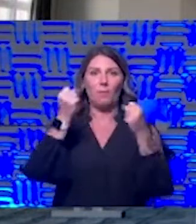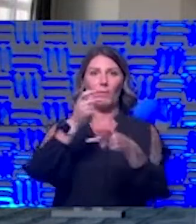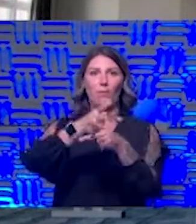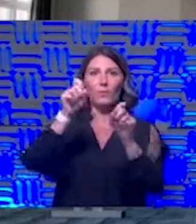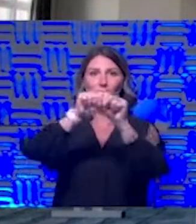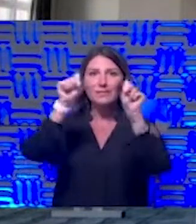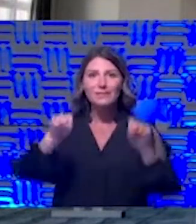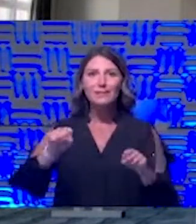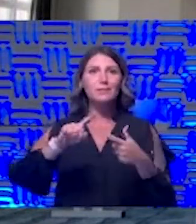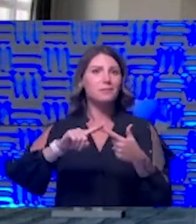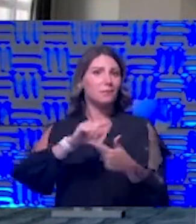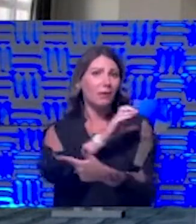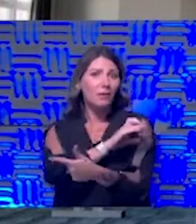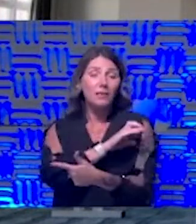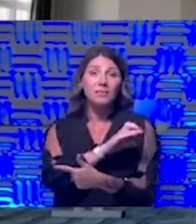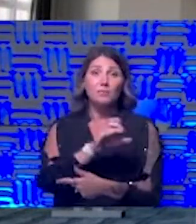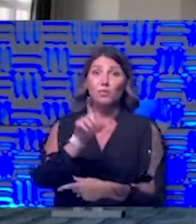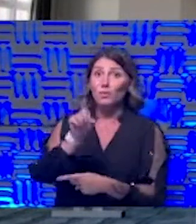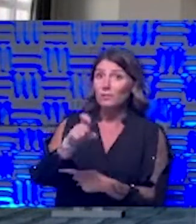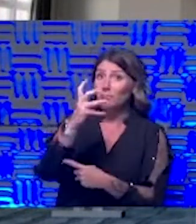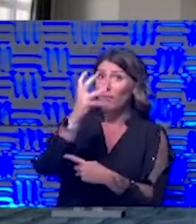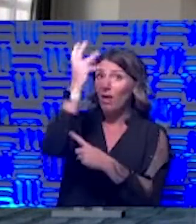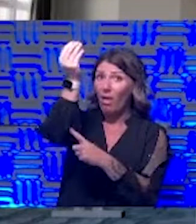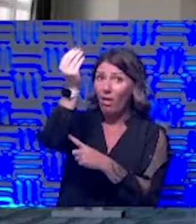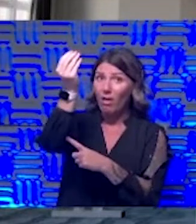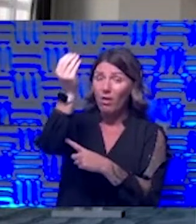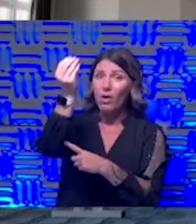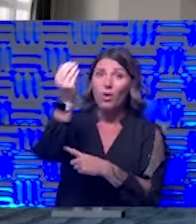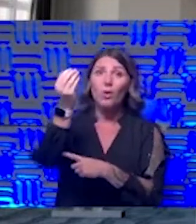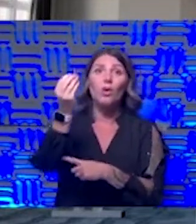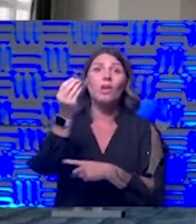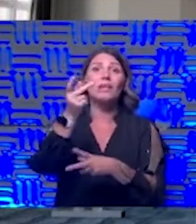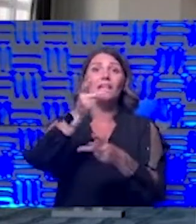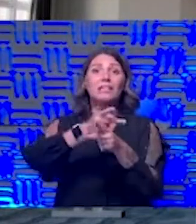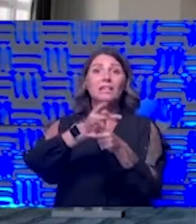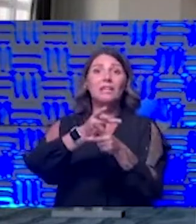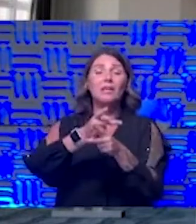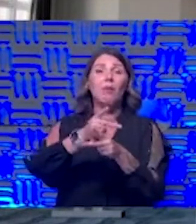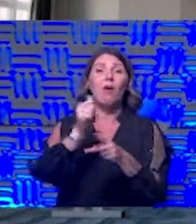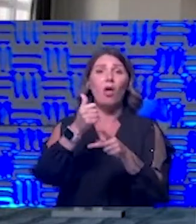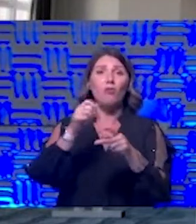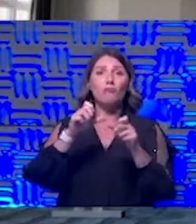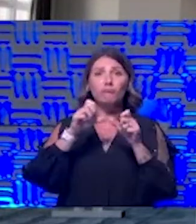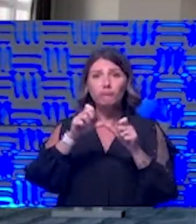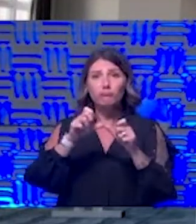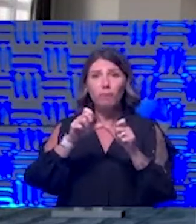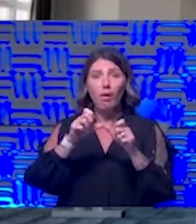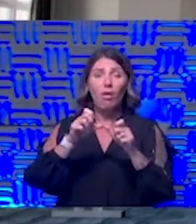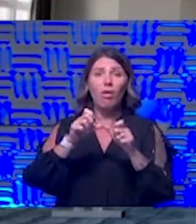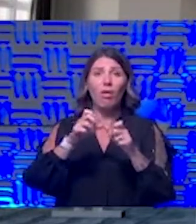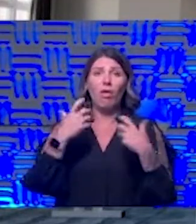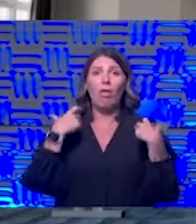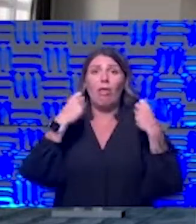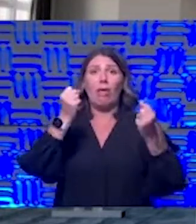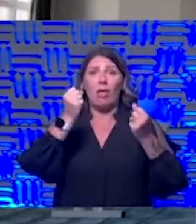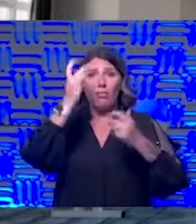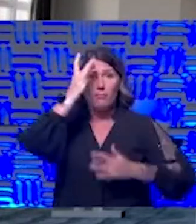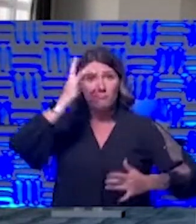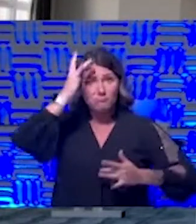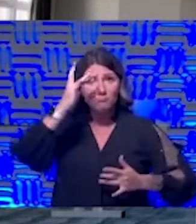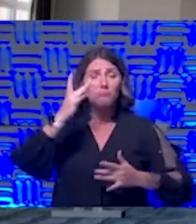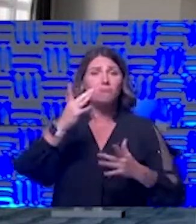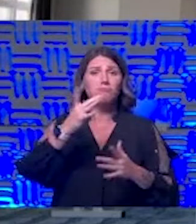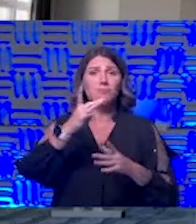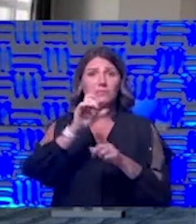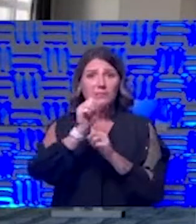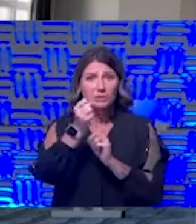clinics, you need to get out, keep your other chronic health conditions optimally managed. You need to get out to